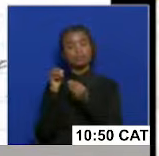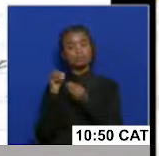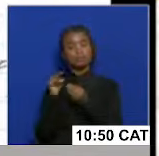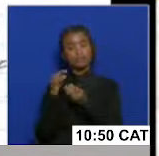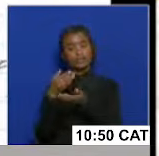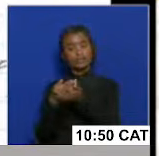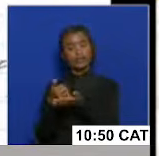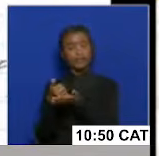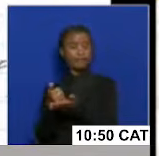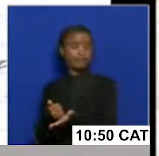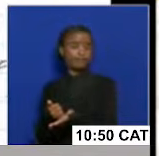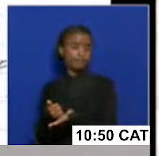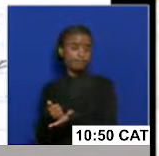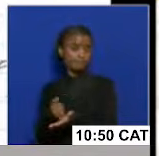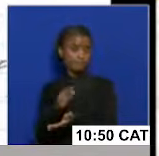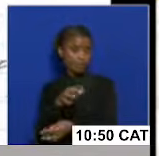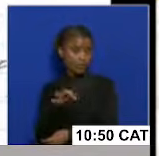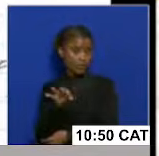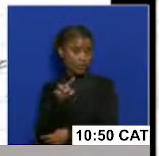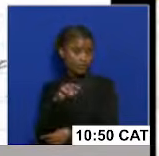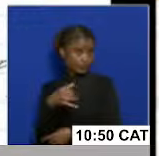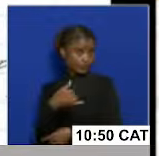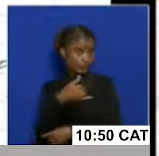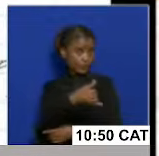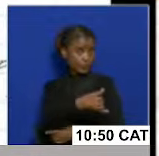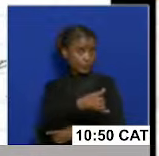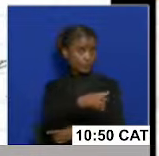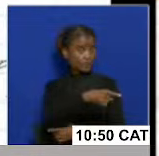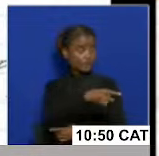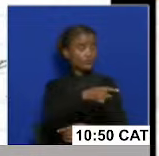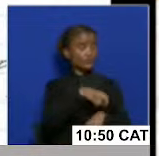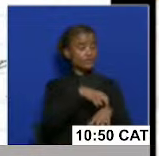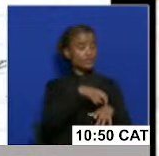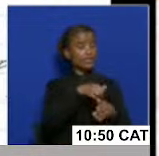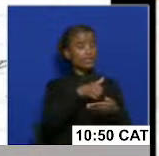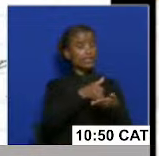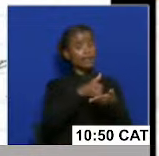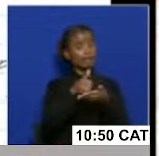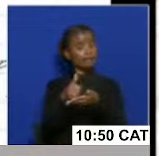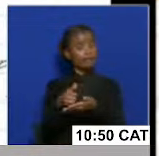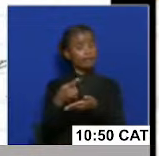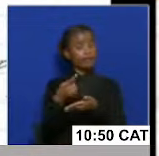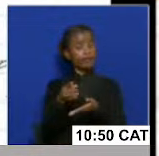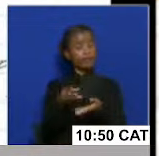that you required assistance with the recovery of stones in Rosebank? Is that correct?